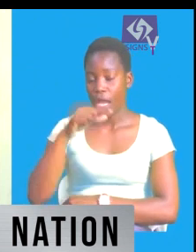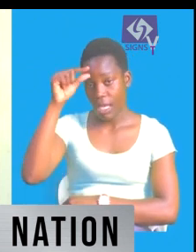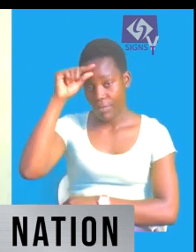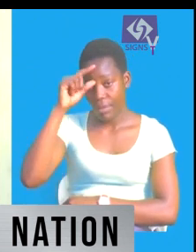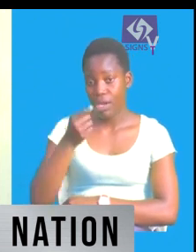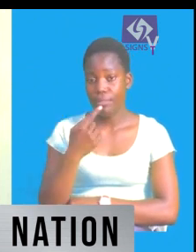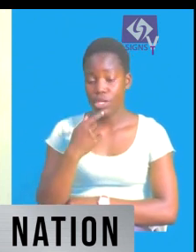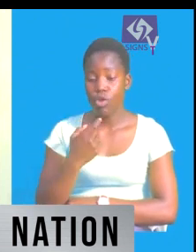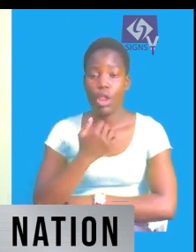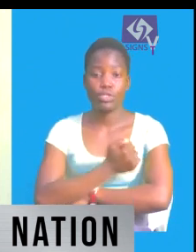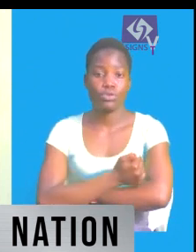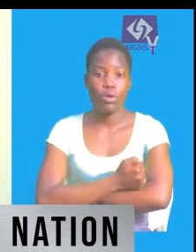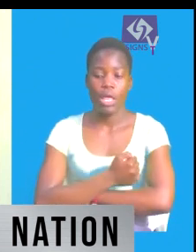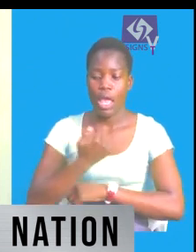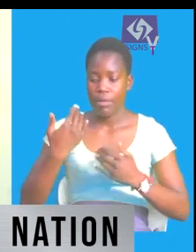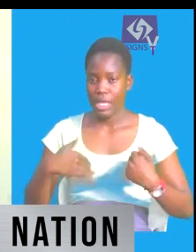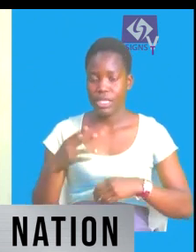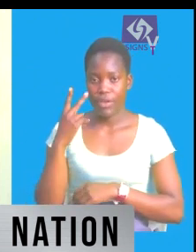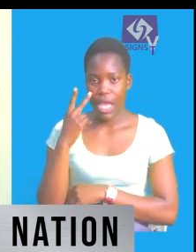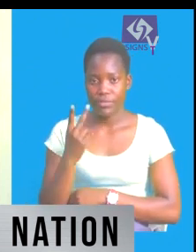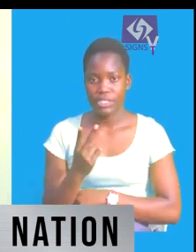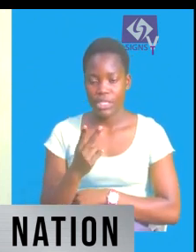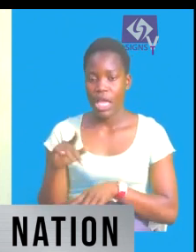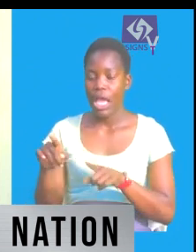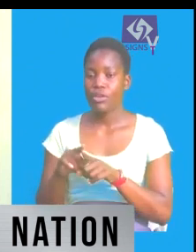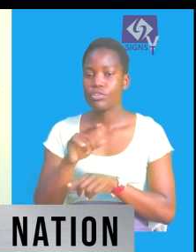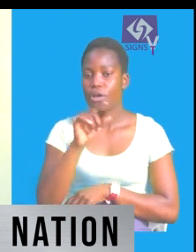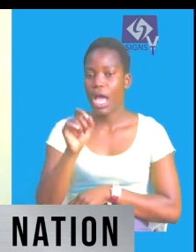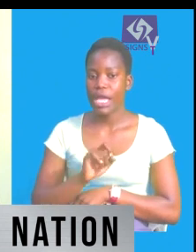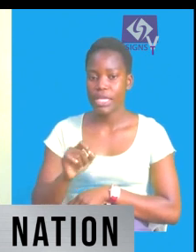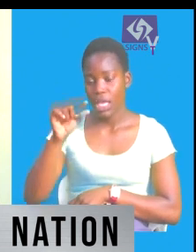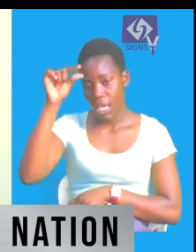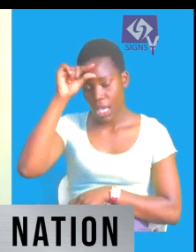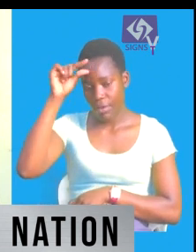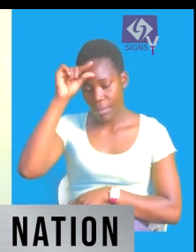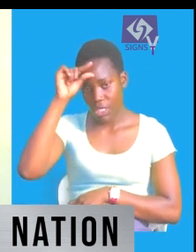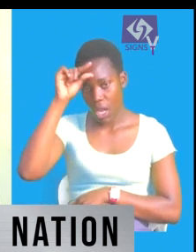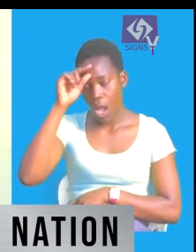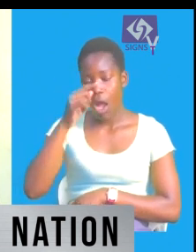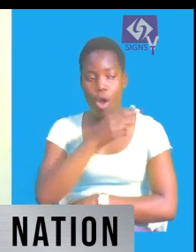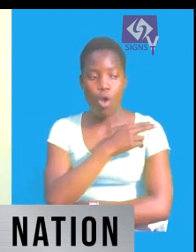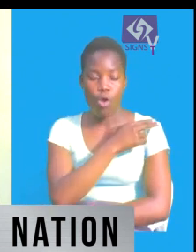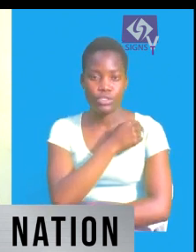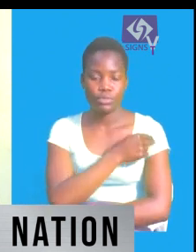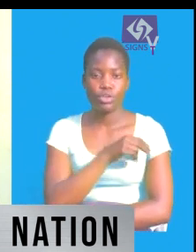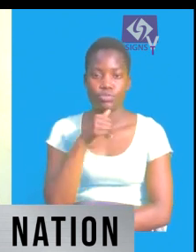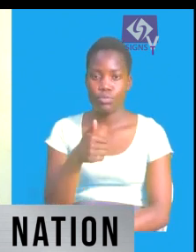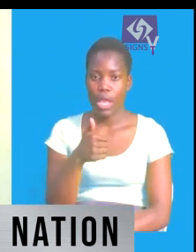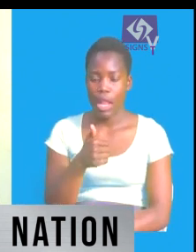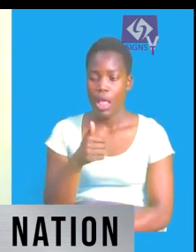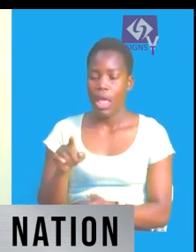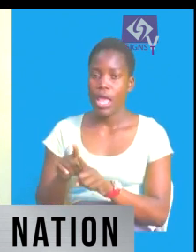institution, and I've seen and I rate our hospitals, the government institutions, very well,